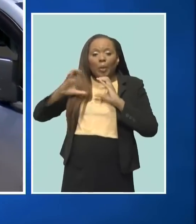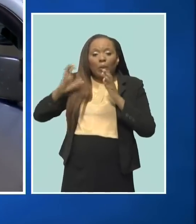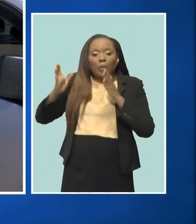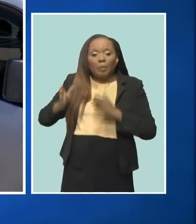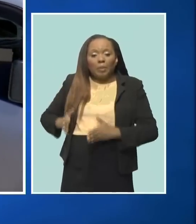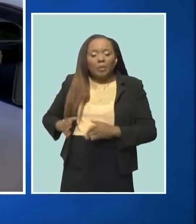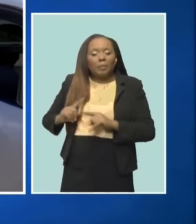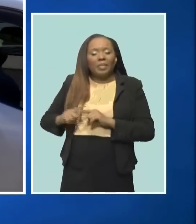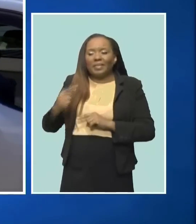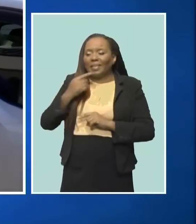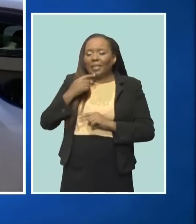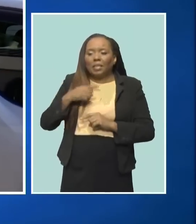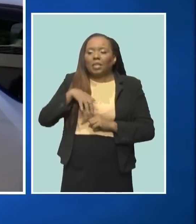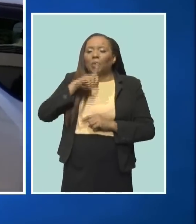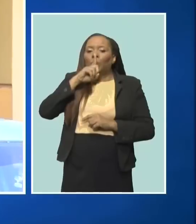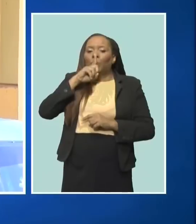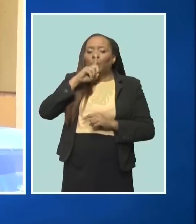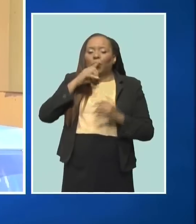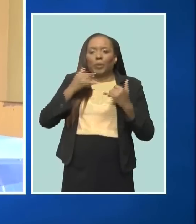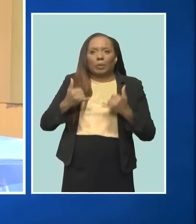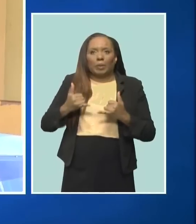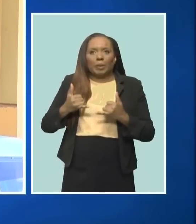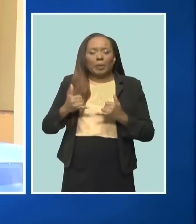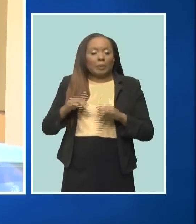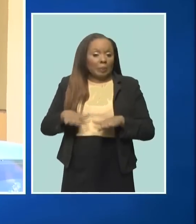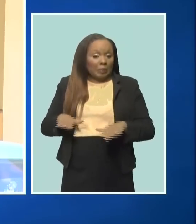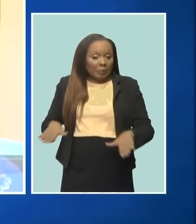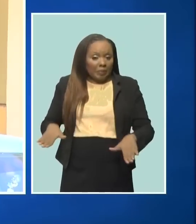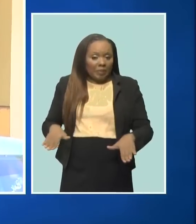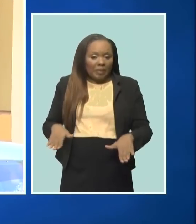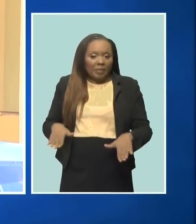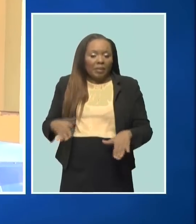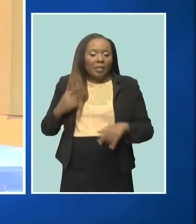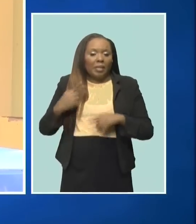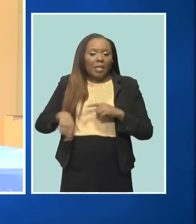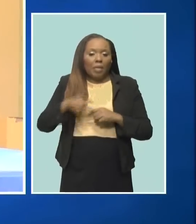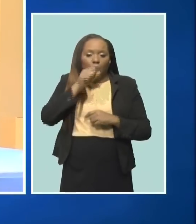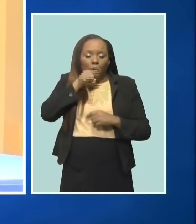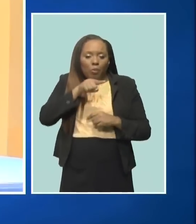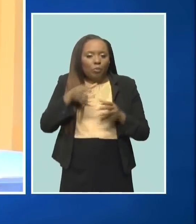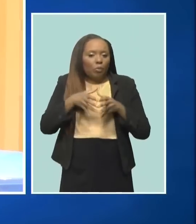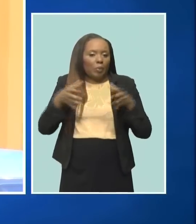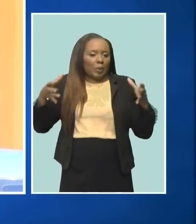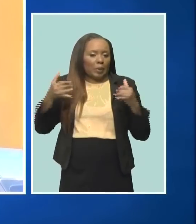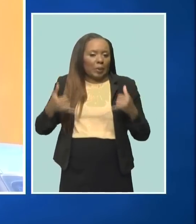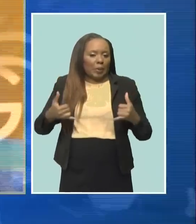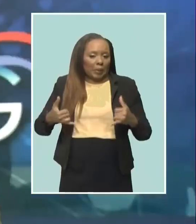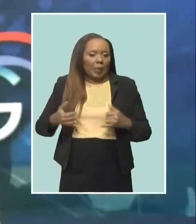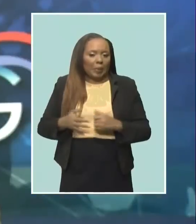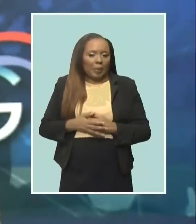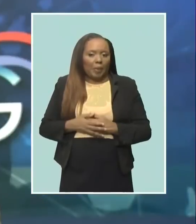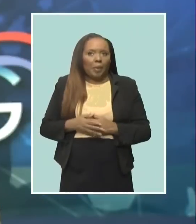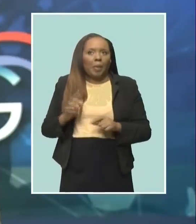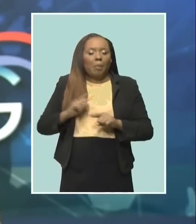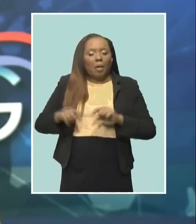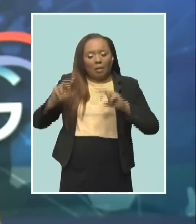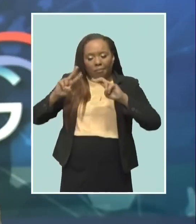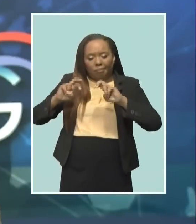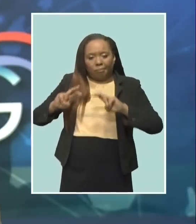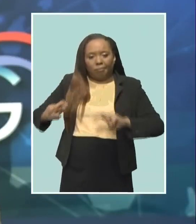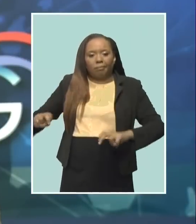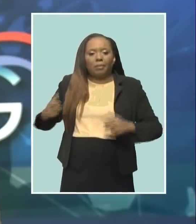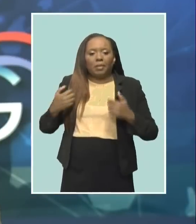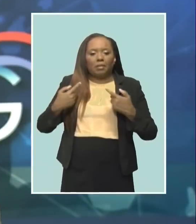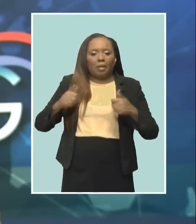Pressed for comment on the incident, communications consultant with the ministry, Gaynell Marshall, said due to the sensitive nature of the event,